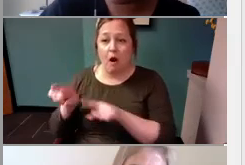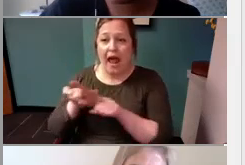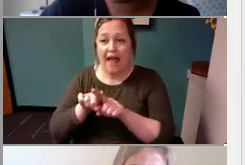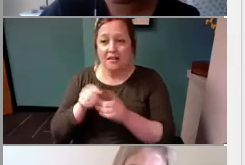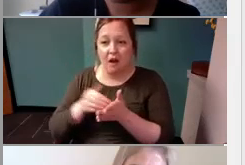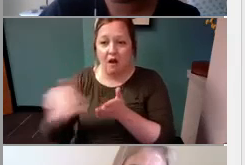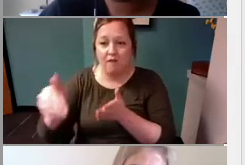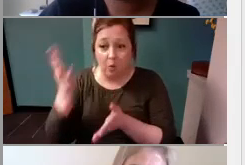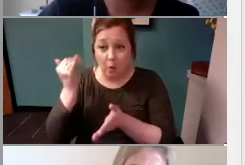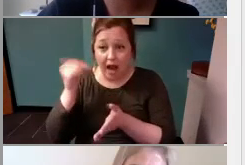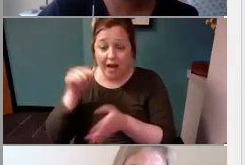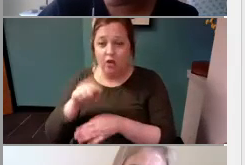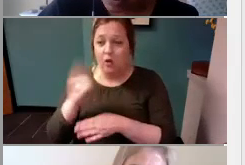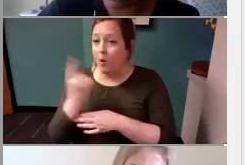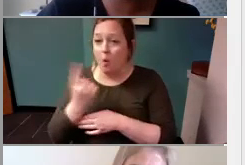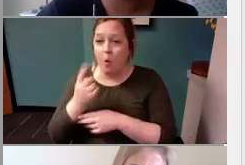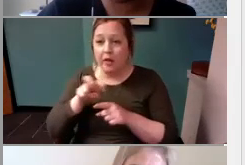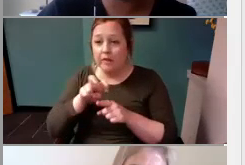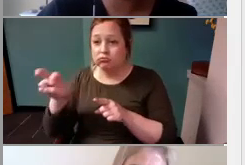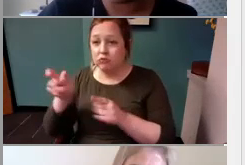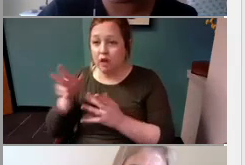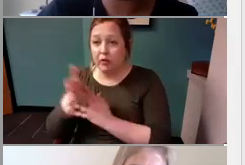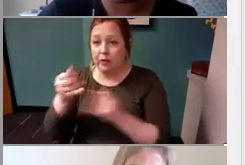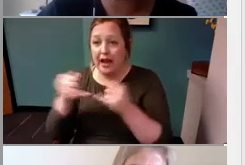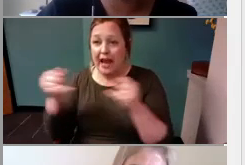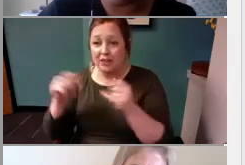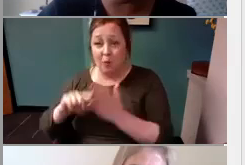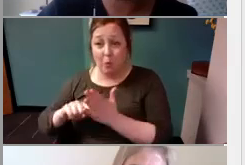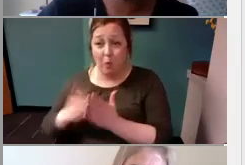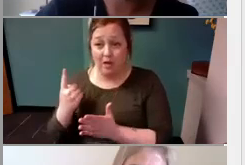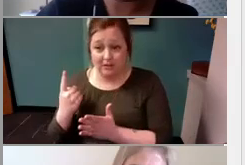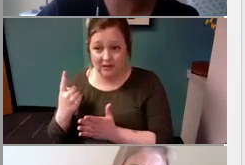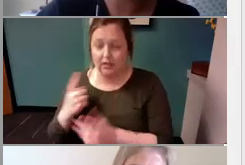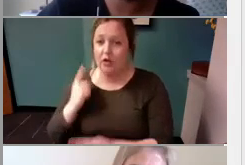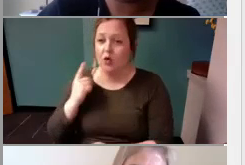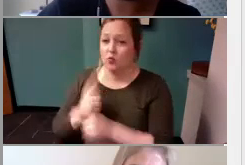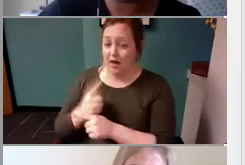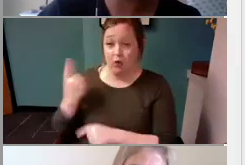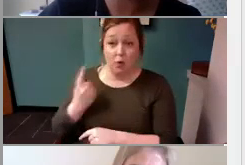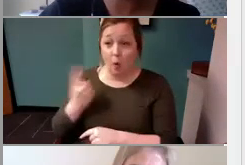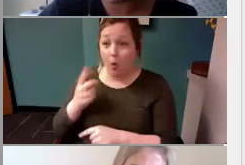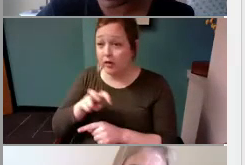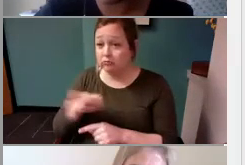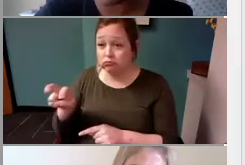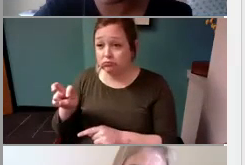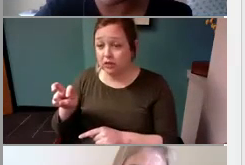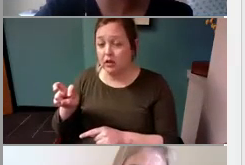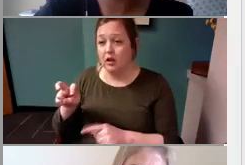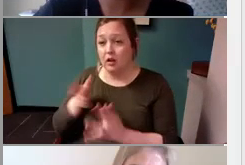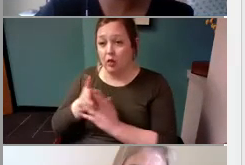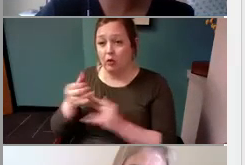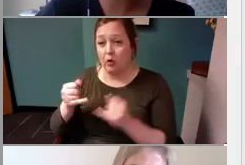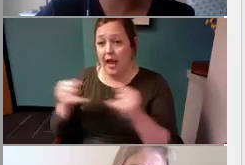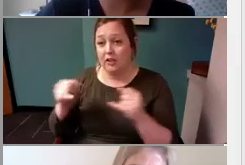a edge once, correct? Yes, you only ever traverse an edge once, and in this scenario you're still doing